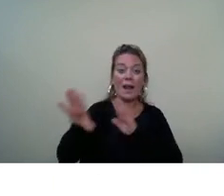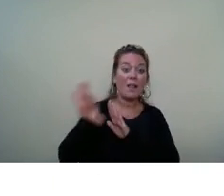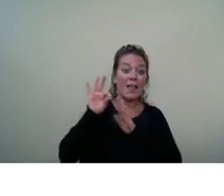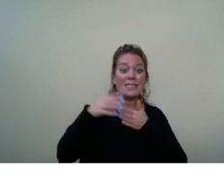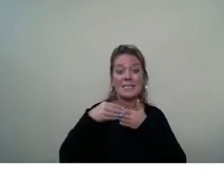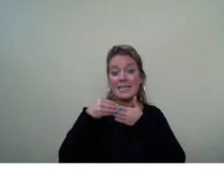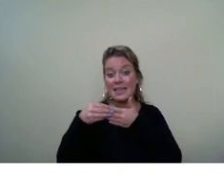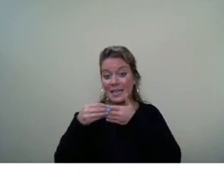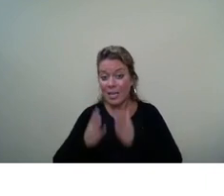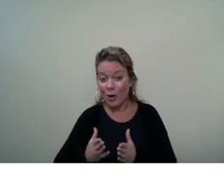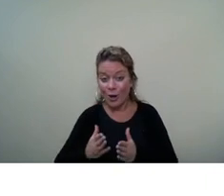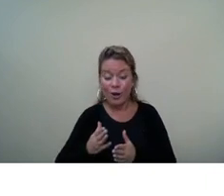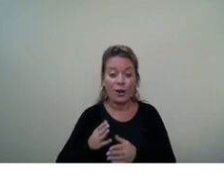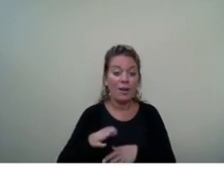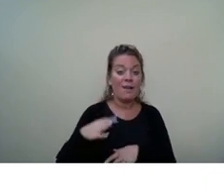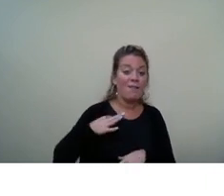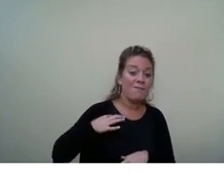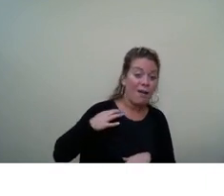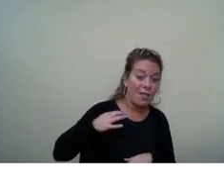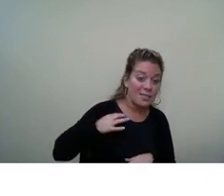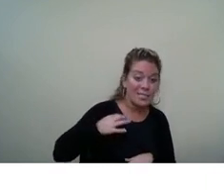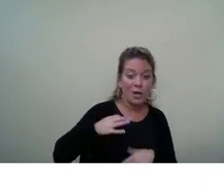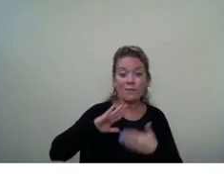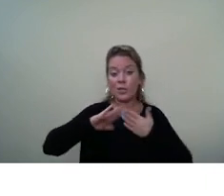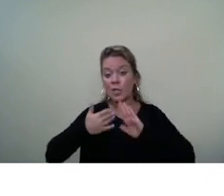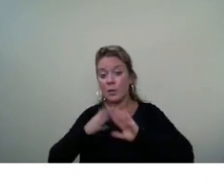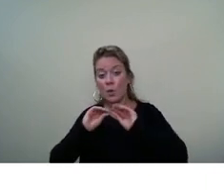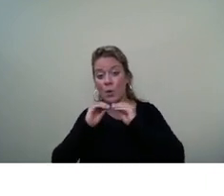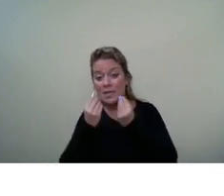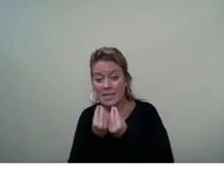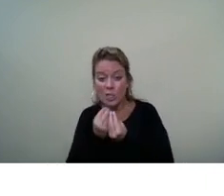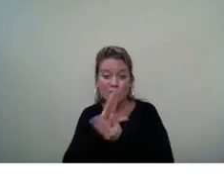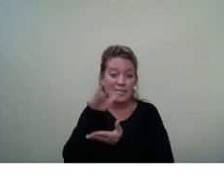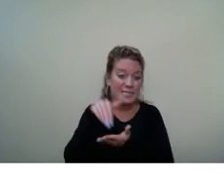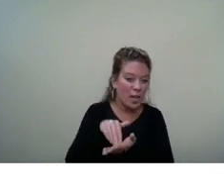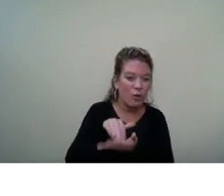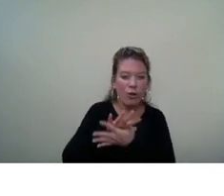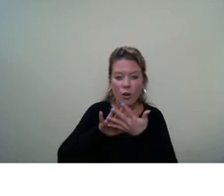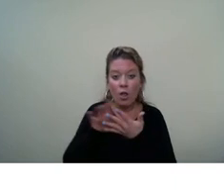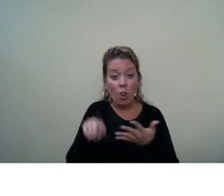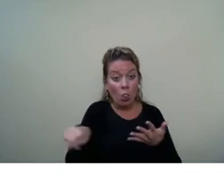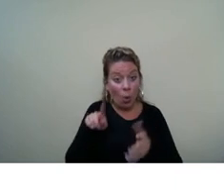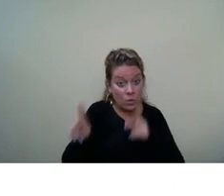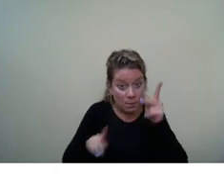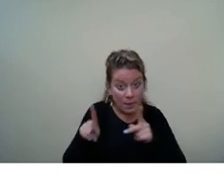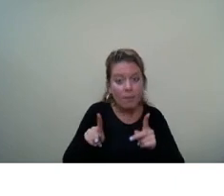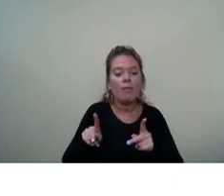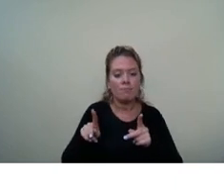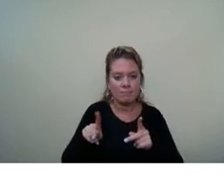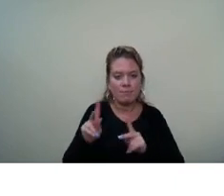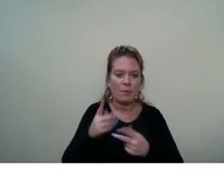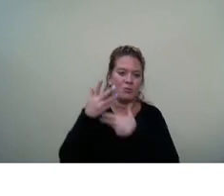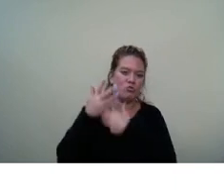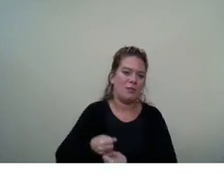leader in a volunteer or community organization or community center, that these people are likely to trust.